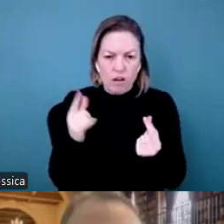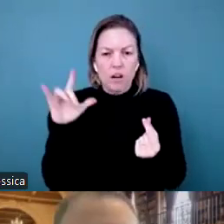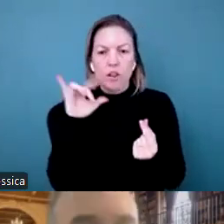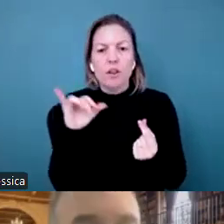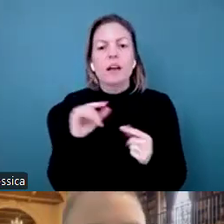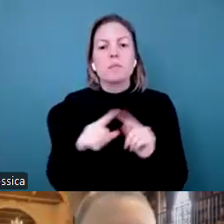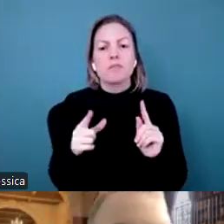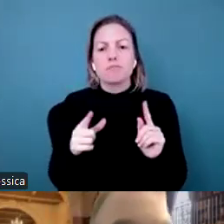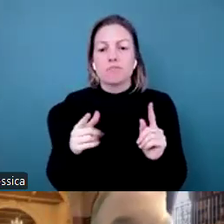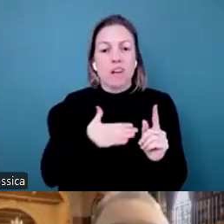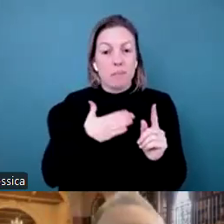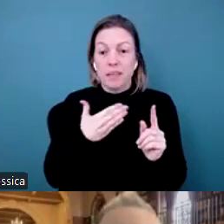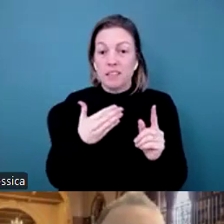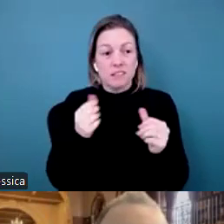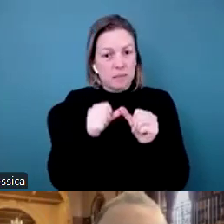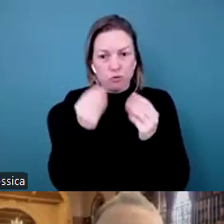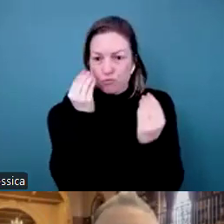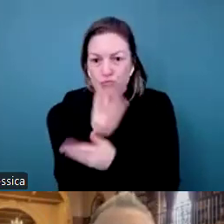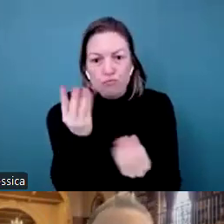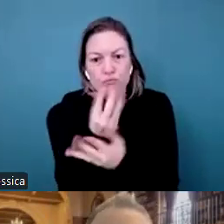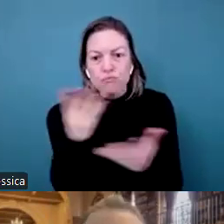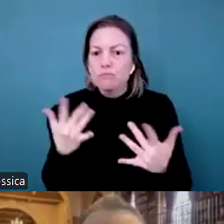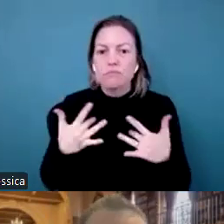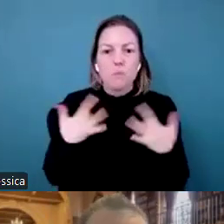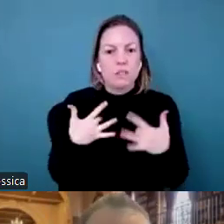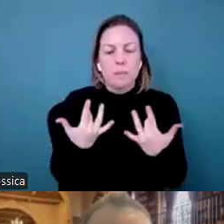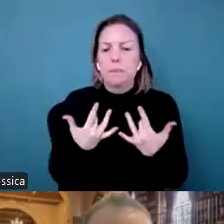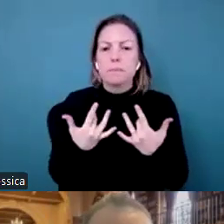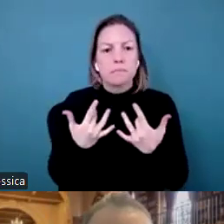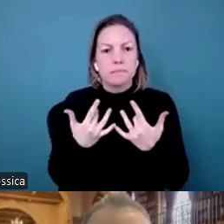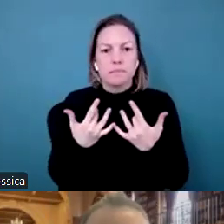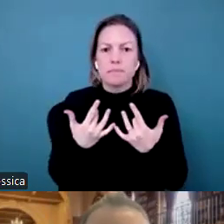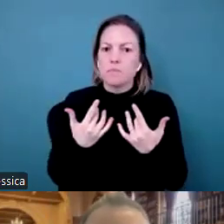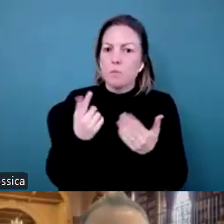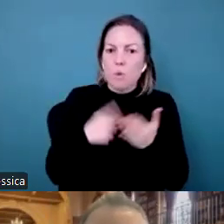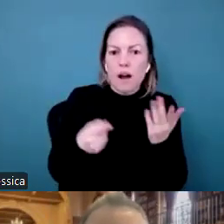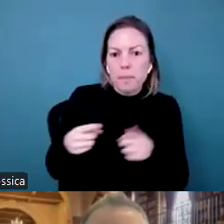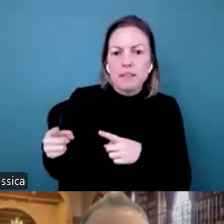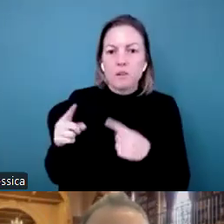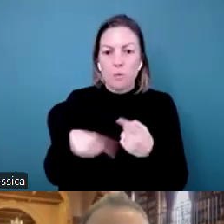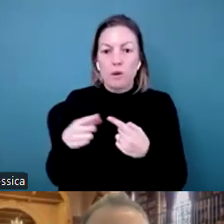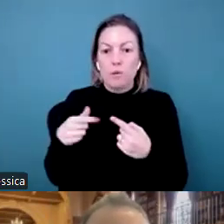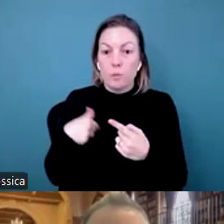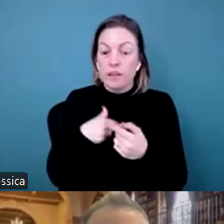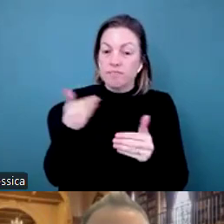I'm happy to keep everybody still informed about what that does once we wrap up the project.